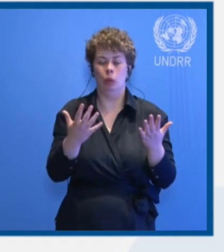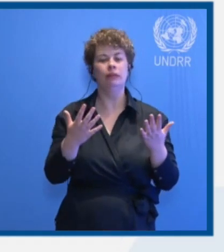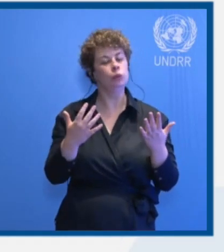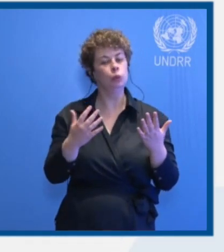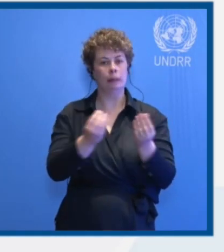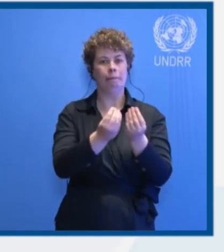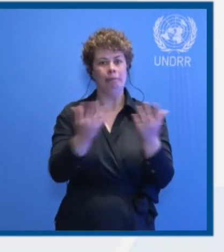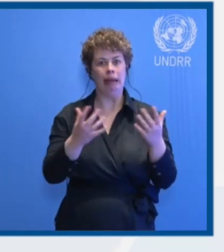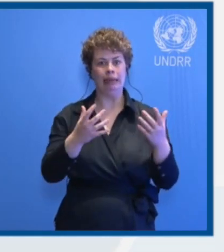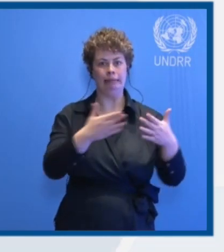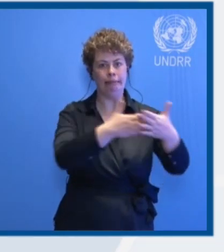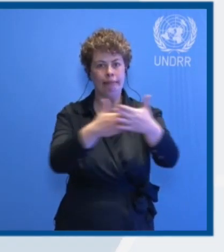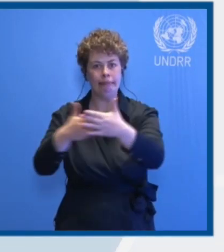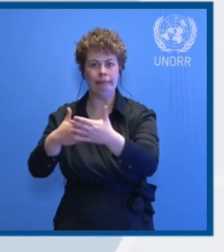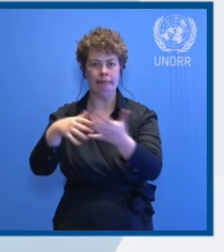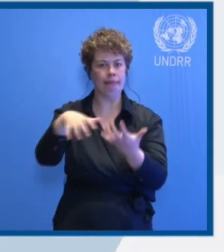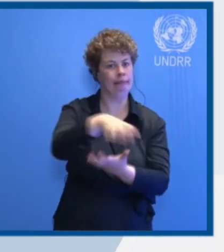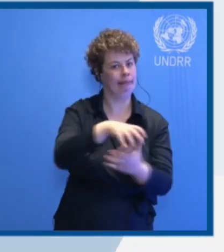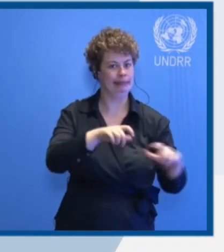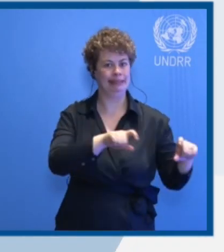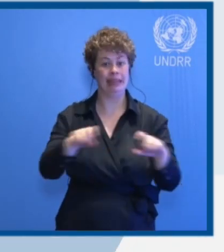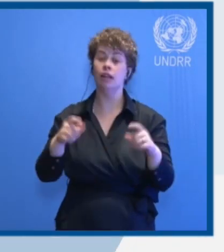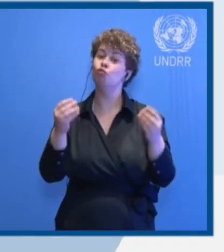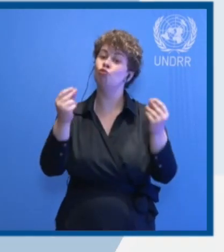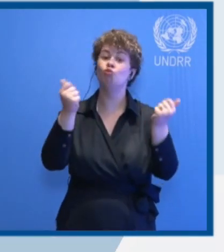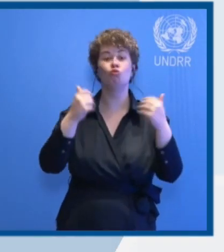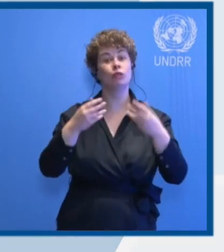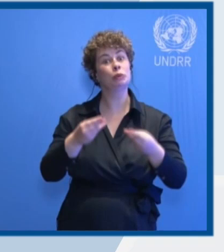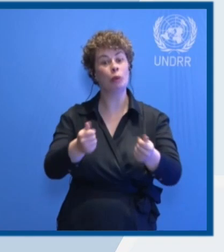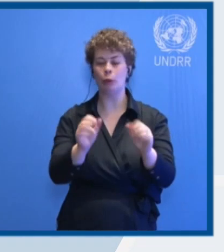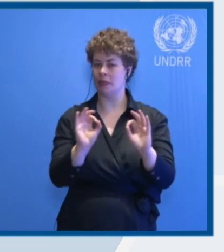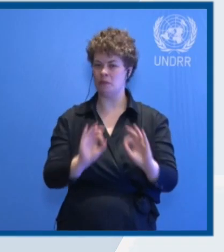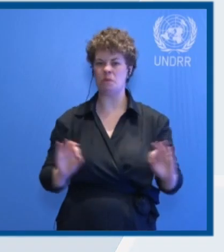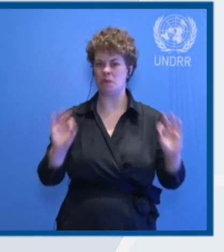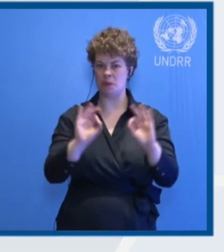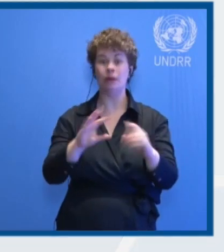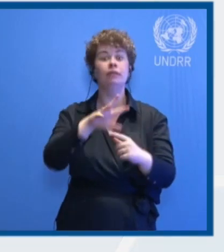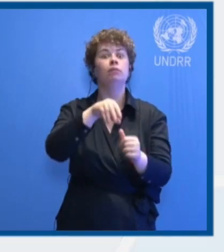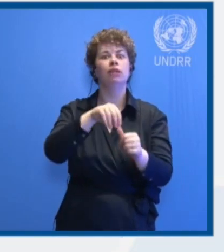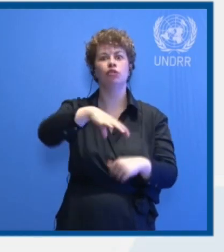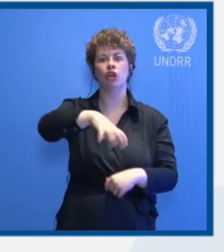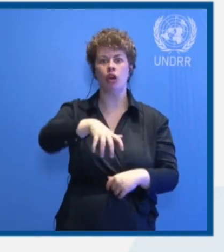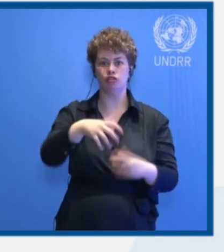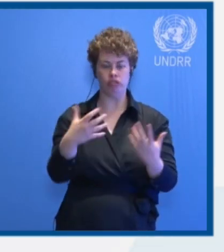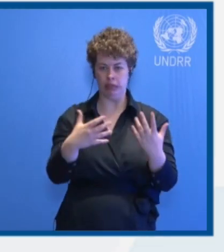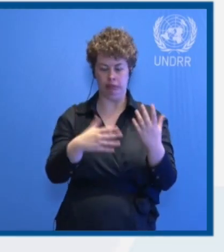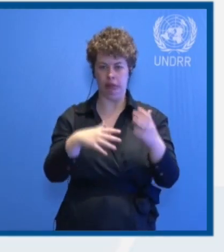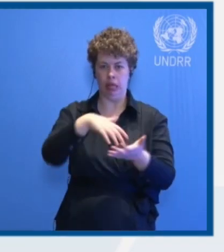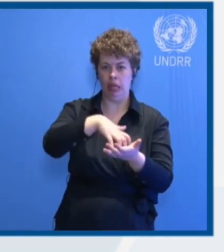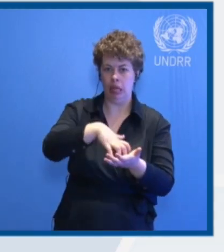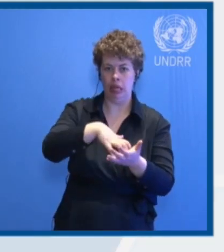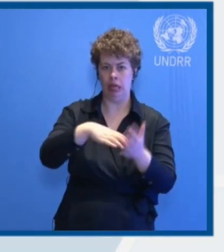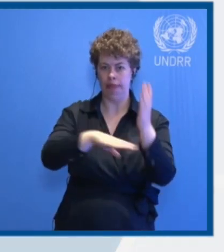financing for nature-based solutions in the developing countries, because we're looking at the arguments for loss and damage, which means that we need to bring